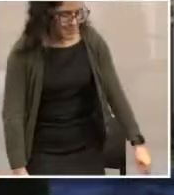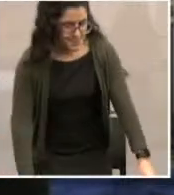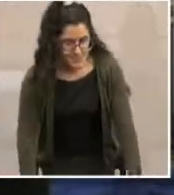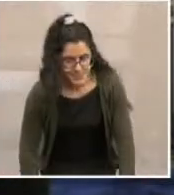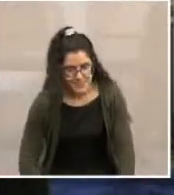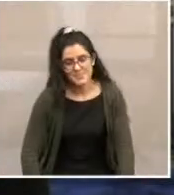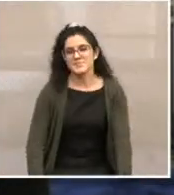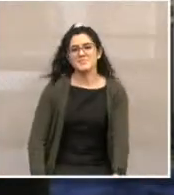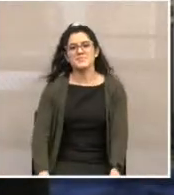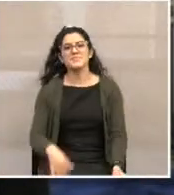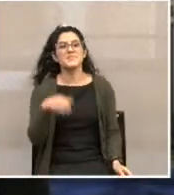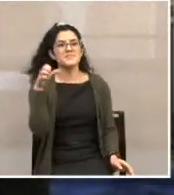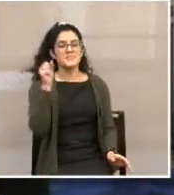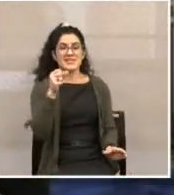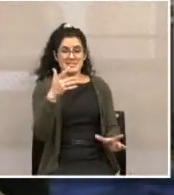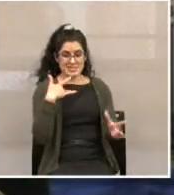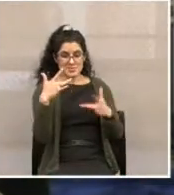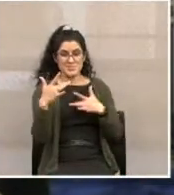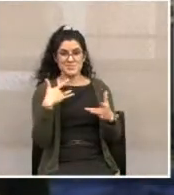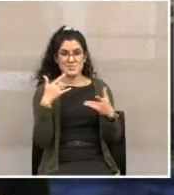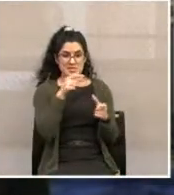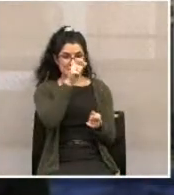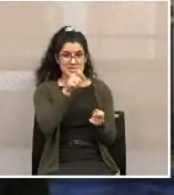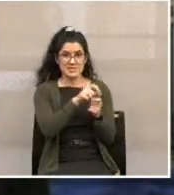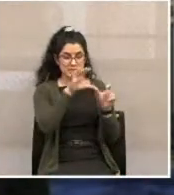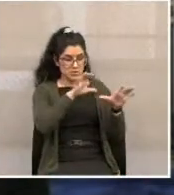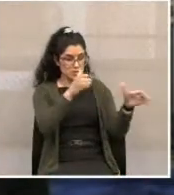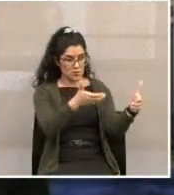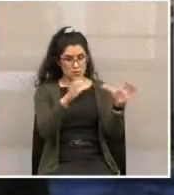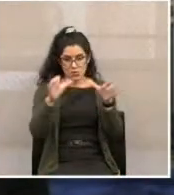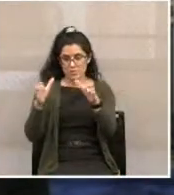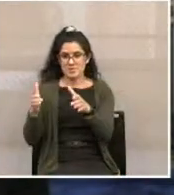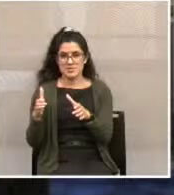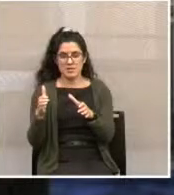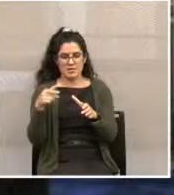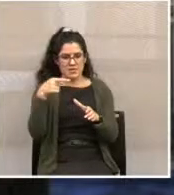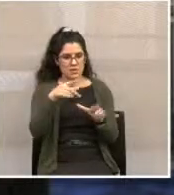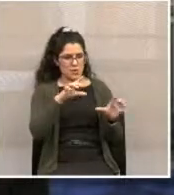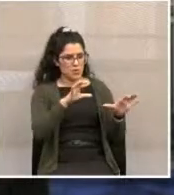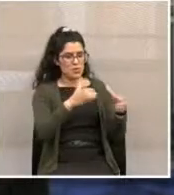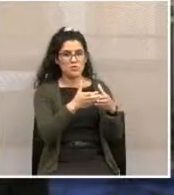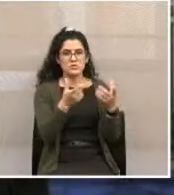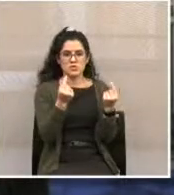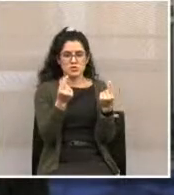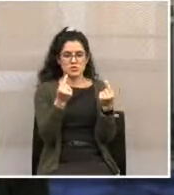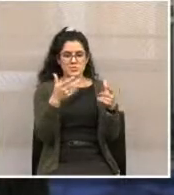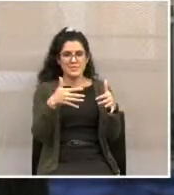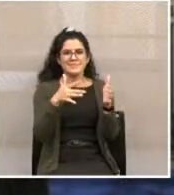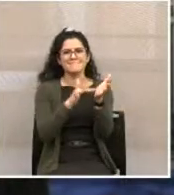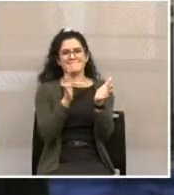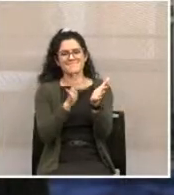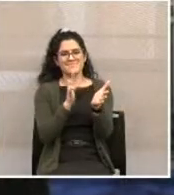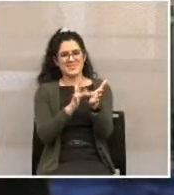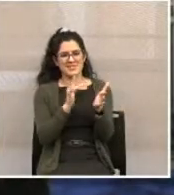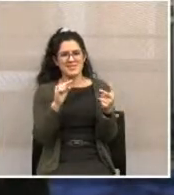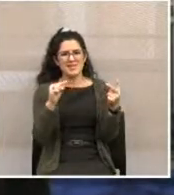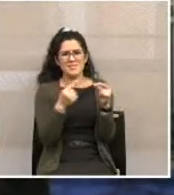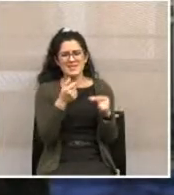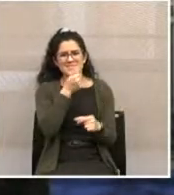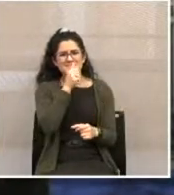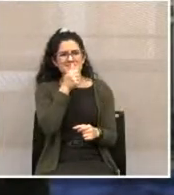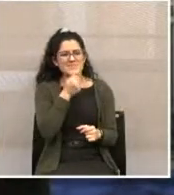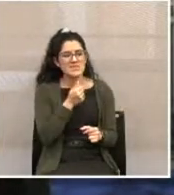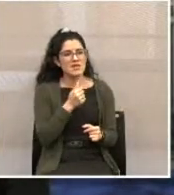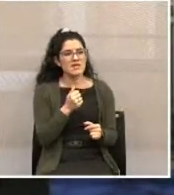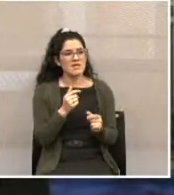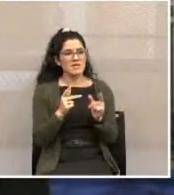that certain groups, right-wing extremist groups, are taking advantage of the pain and the suffering of the